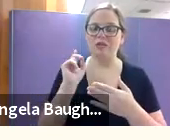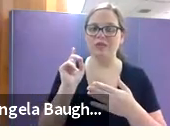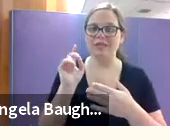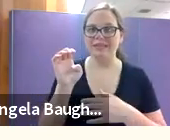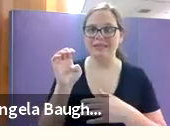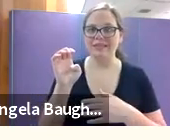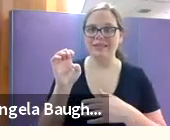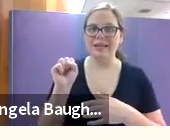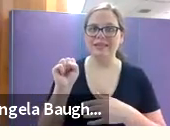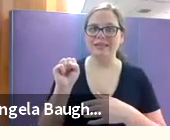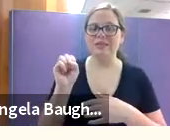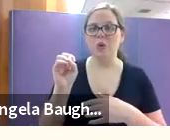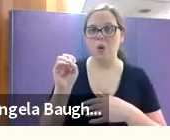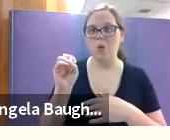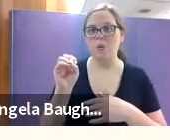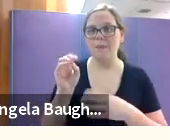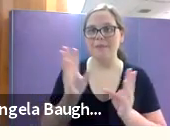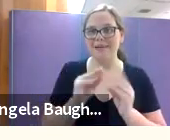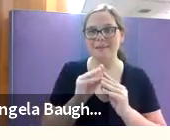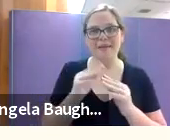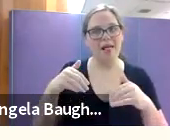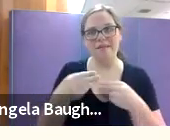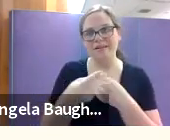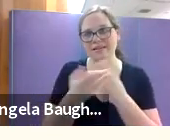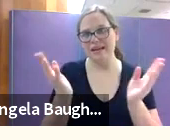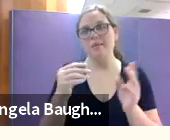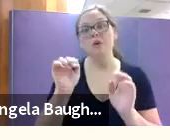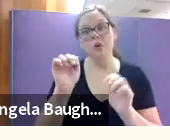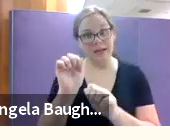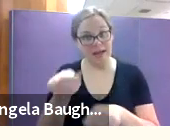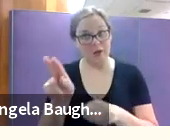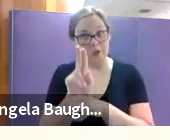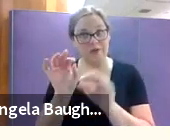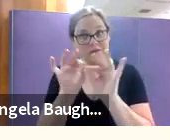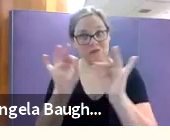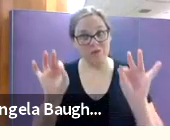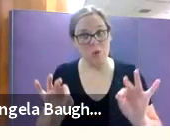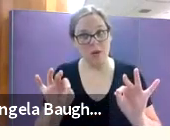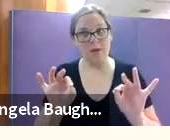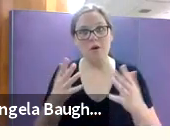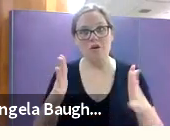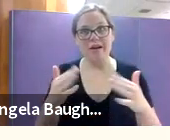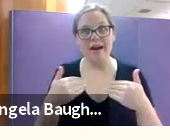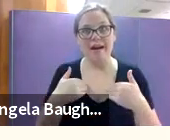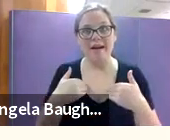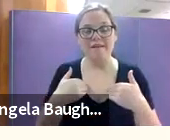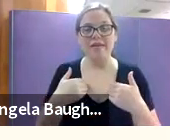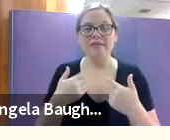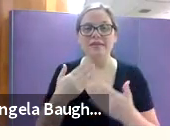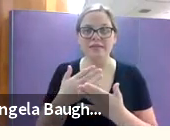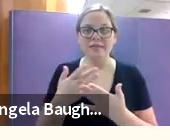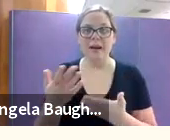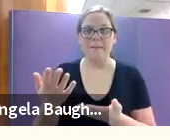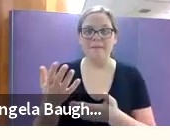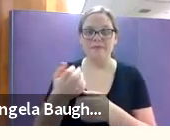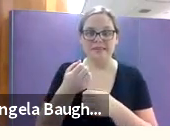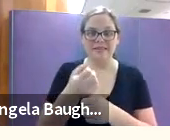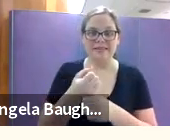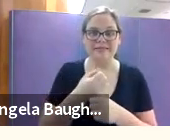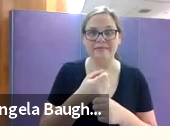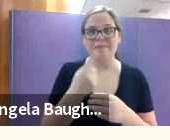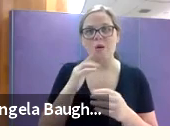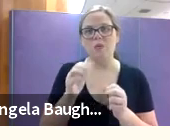sent it out yet. But yes, you could use the form you already have, but I've started to get some that have trickled in, but I will send